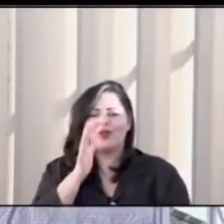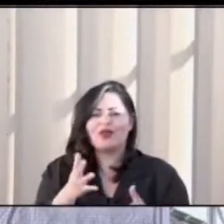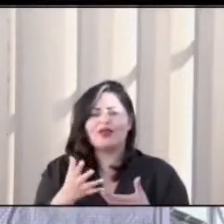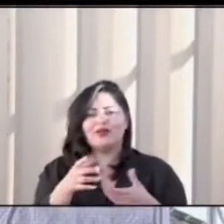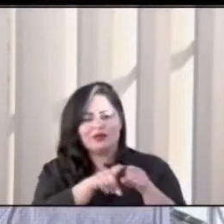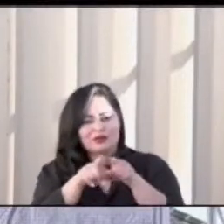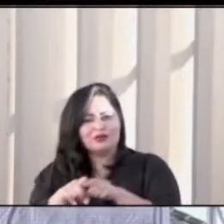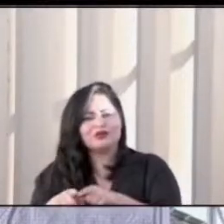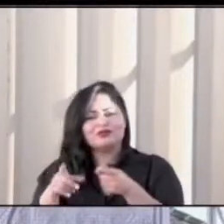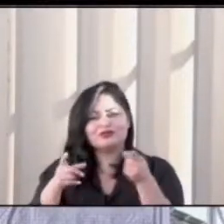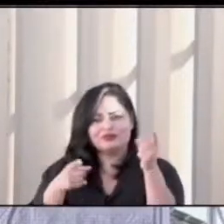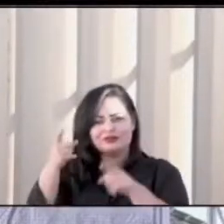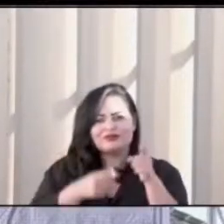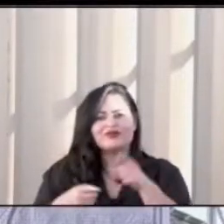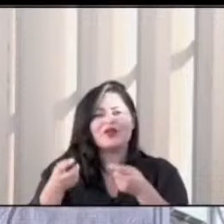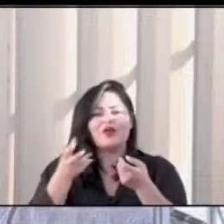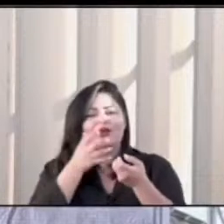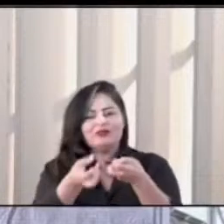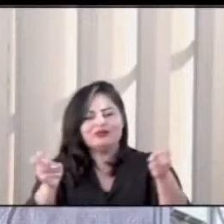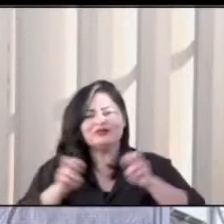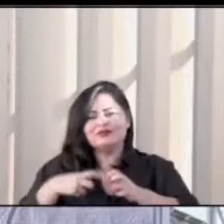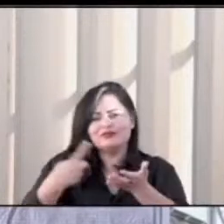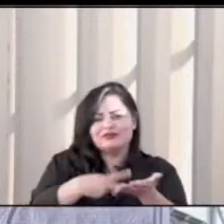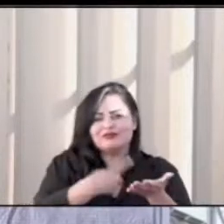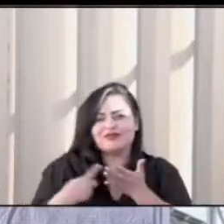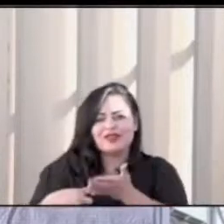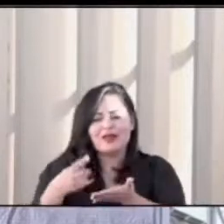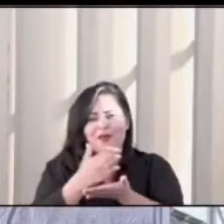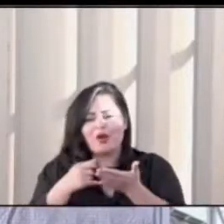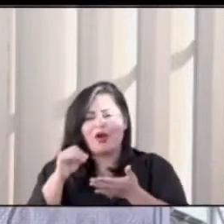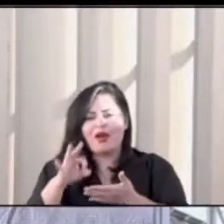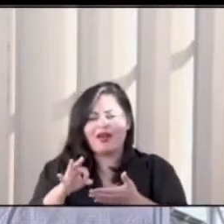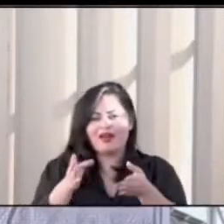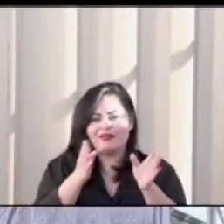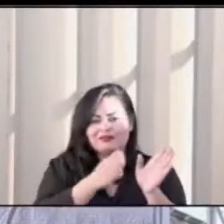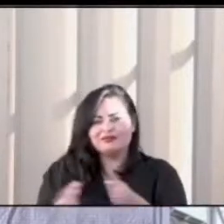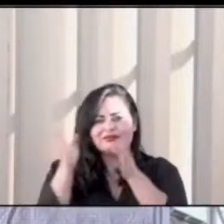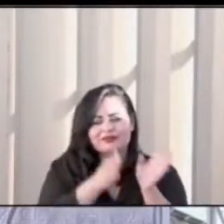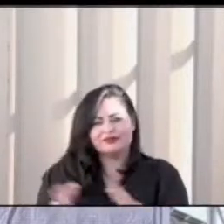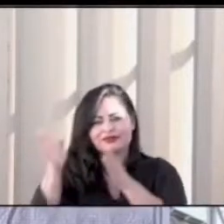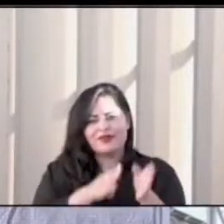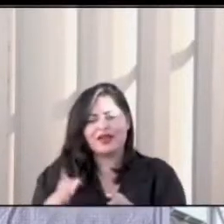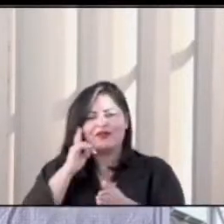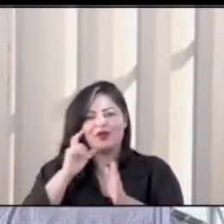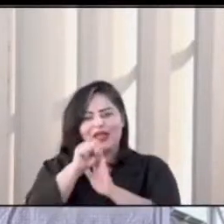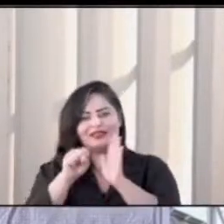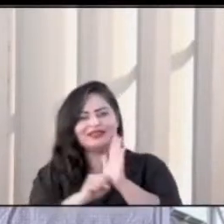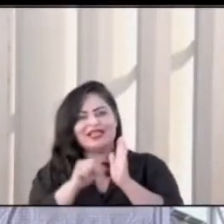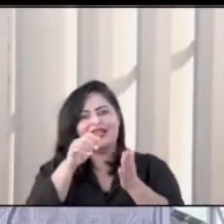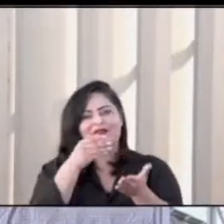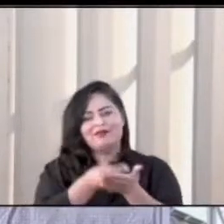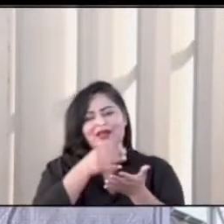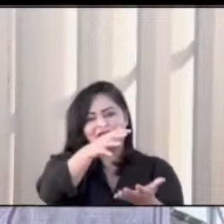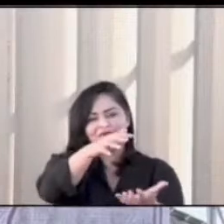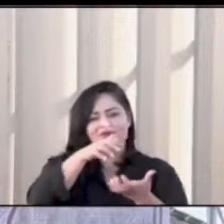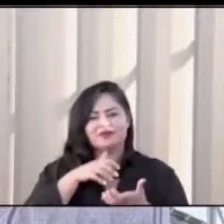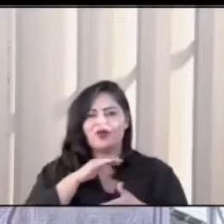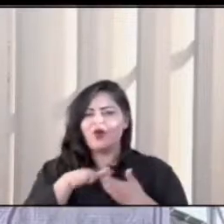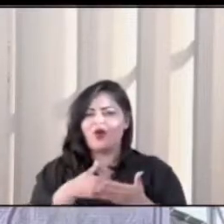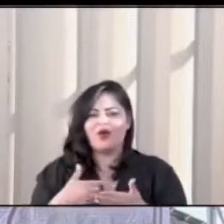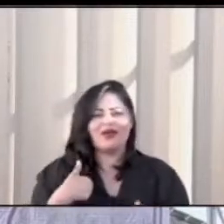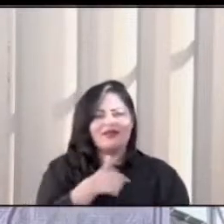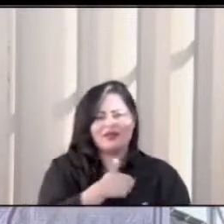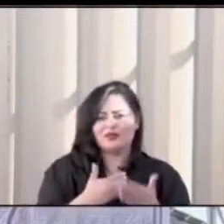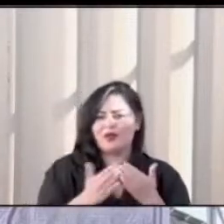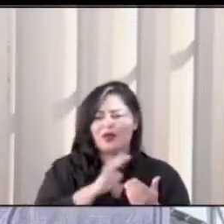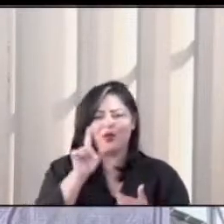directly impacted by this have a seat at the table and are part of crafting that package of state aid that is going to come down here. And all of us,